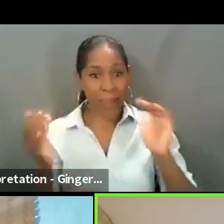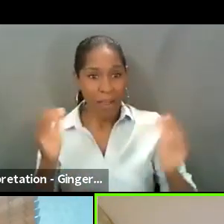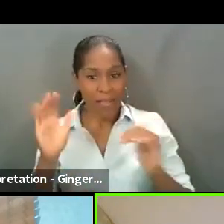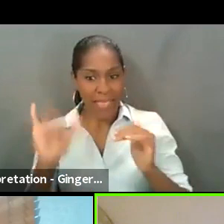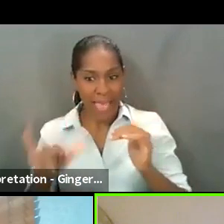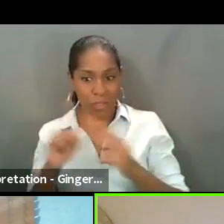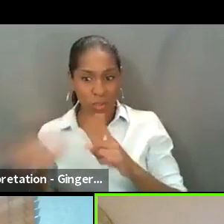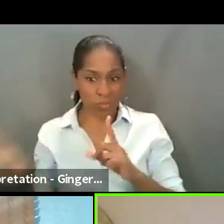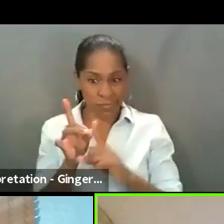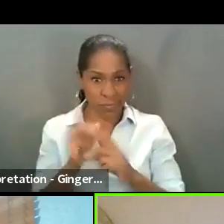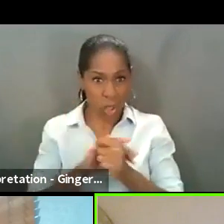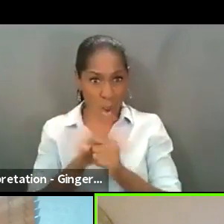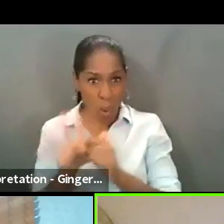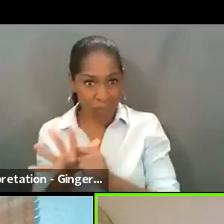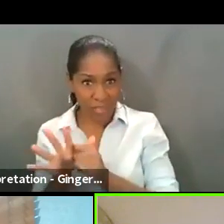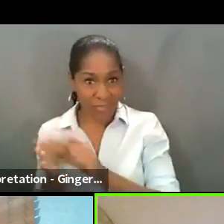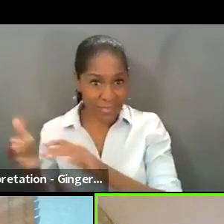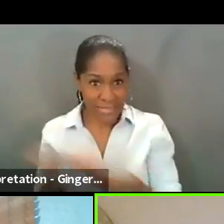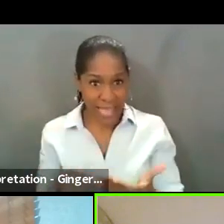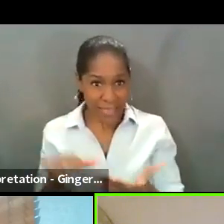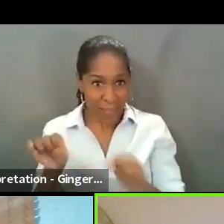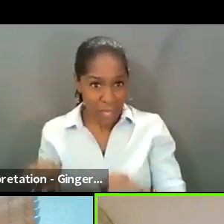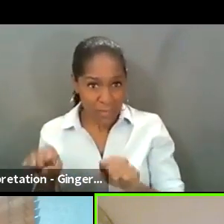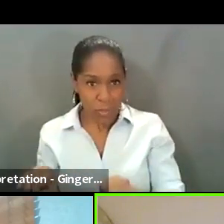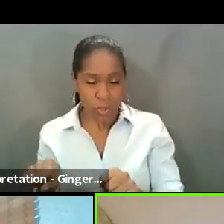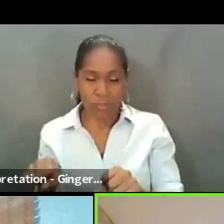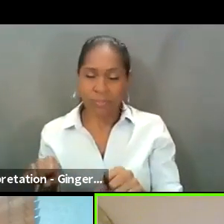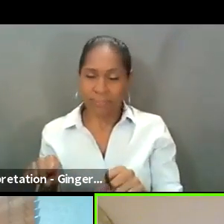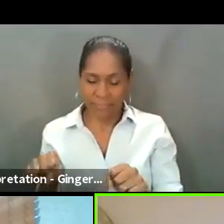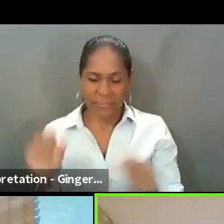too. So weighing those two out and make your decision based on that.